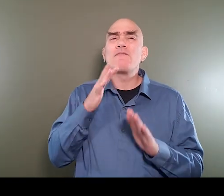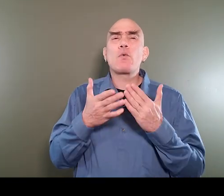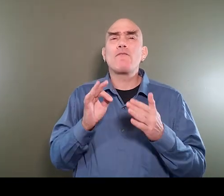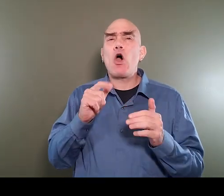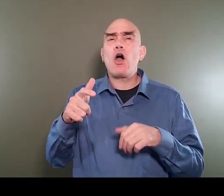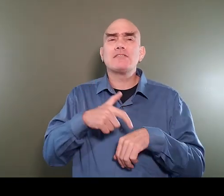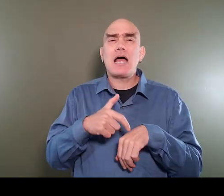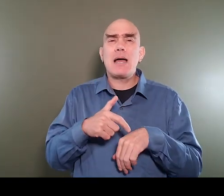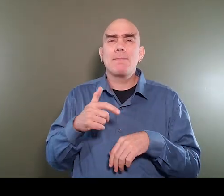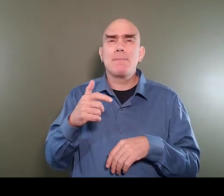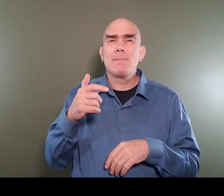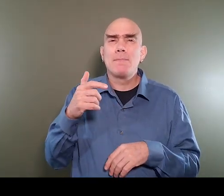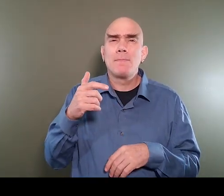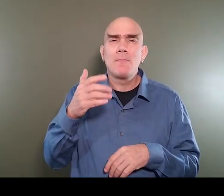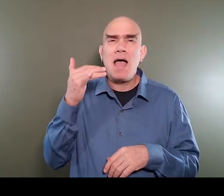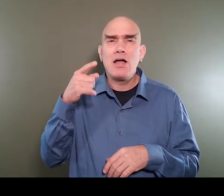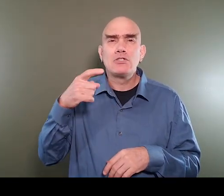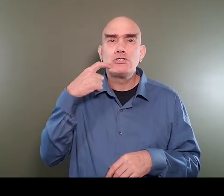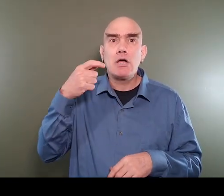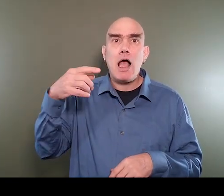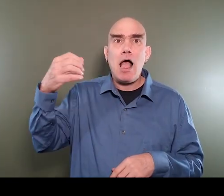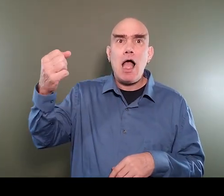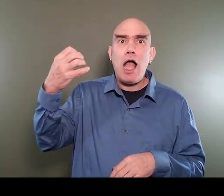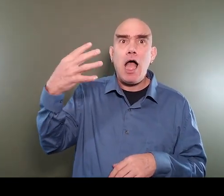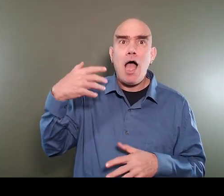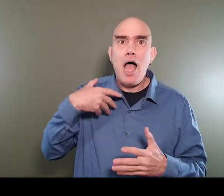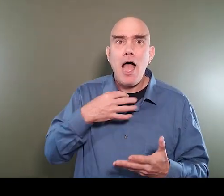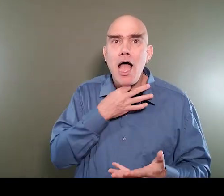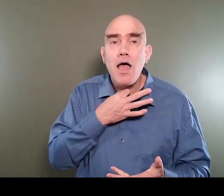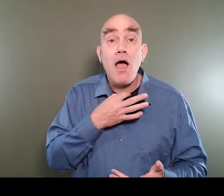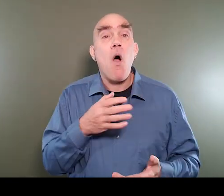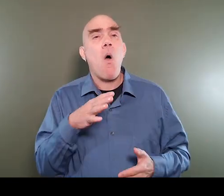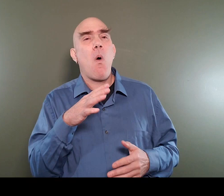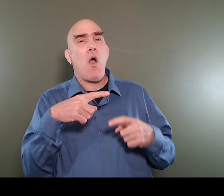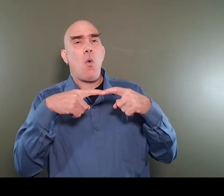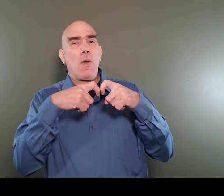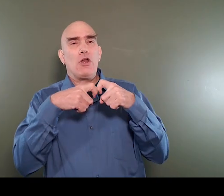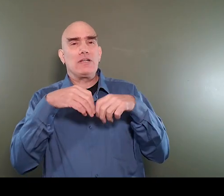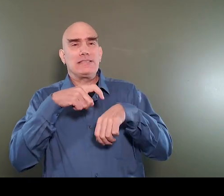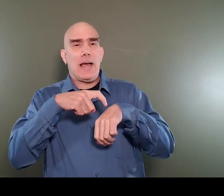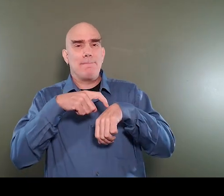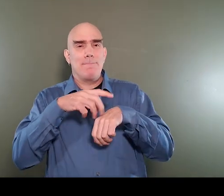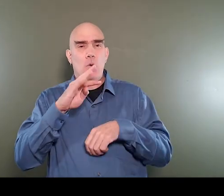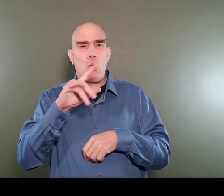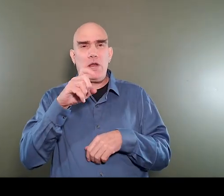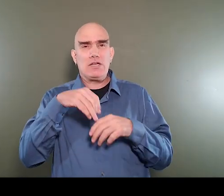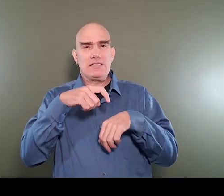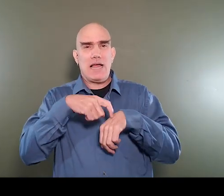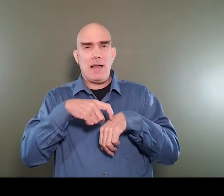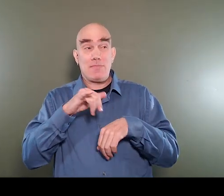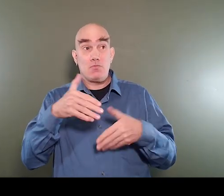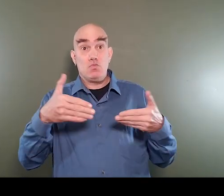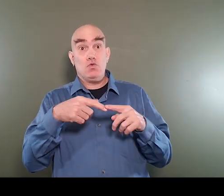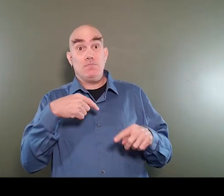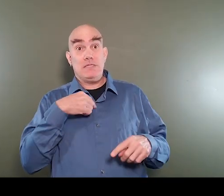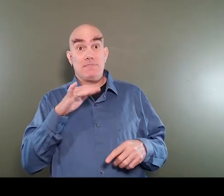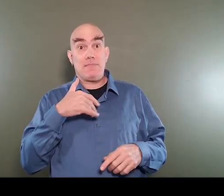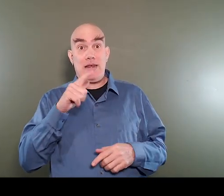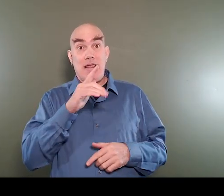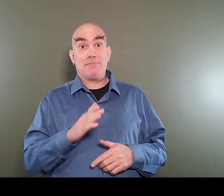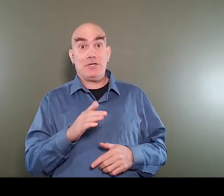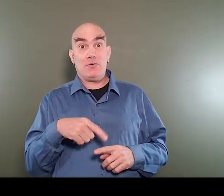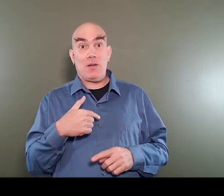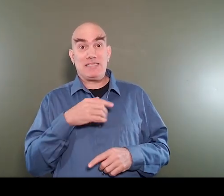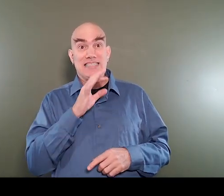dangled that carrot in front of us. A Wrinkle in Time. Yeah, that was introduced to me by